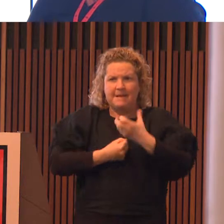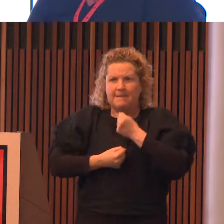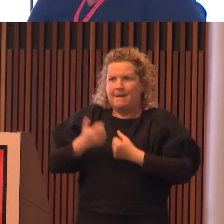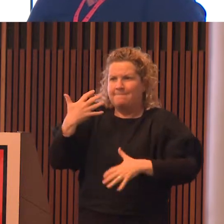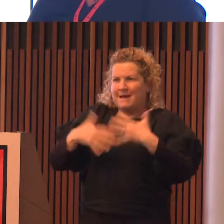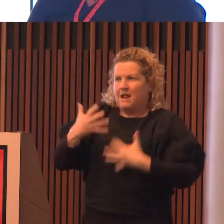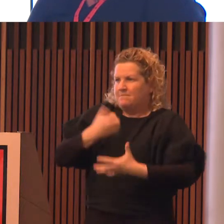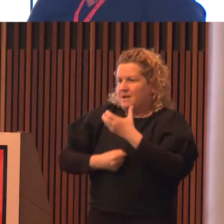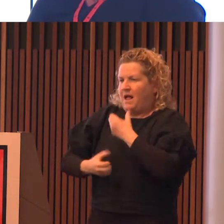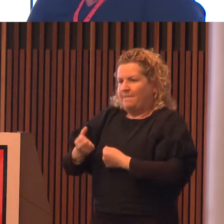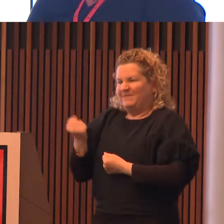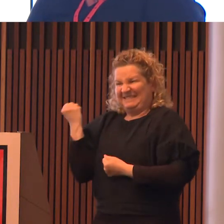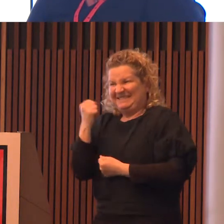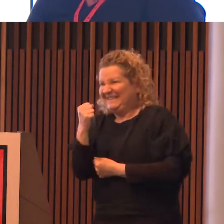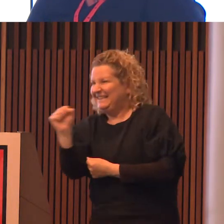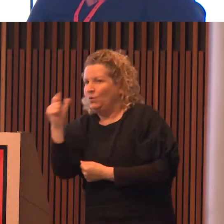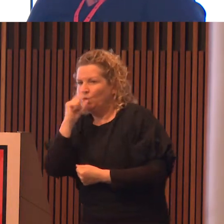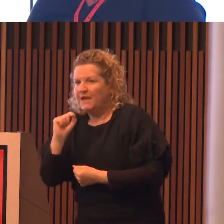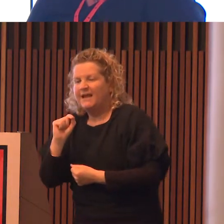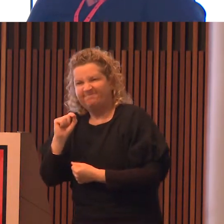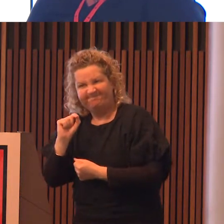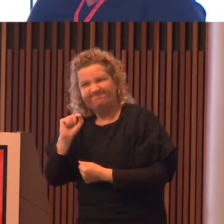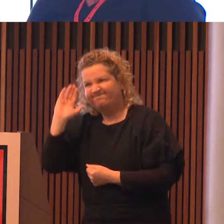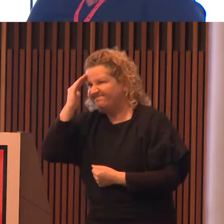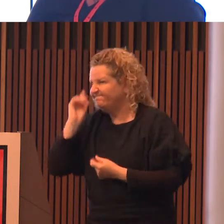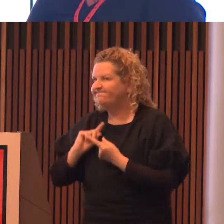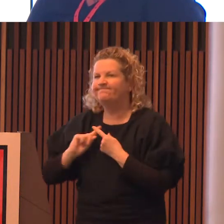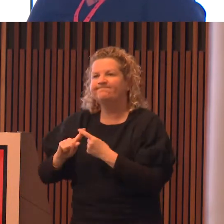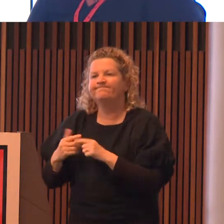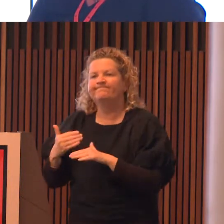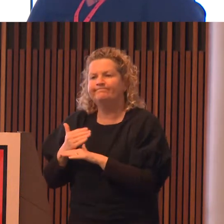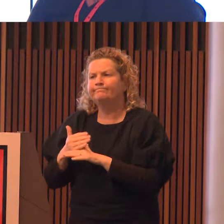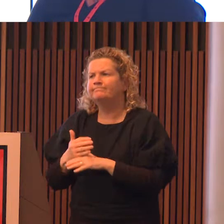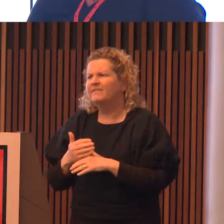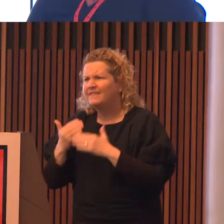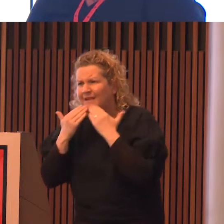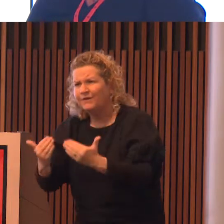still are able to rise above it and keep working. Thank you.